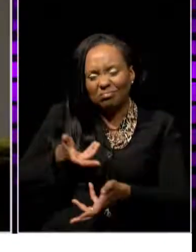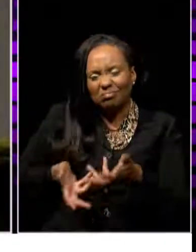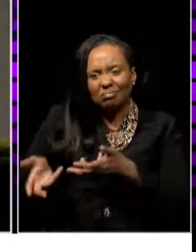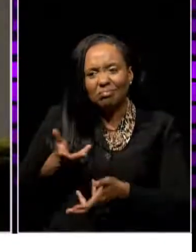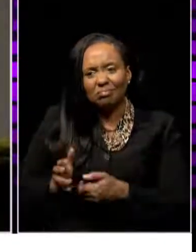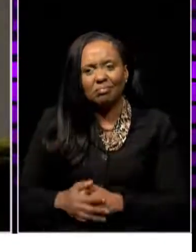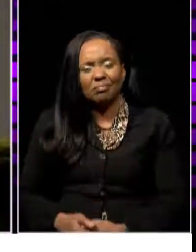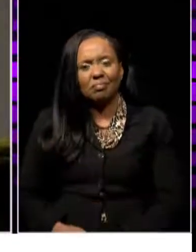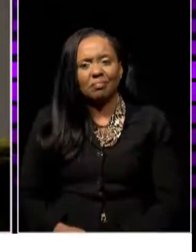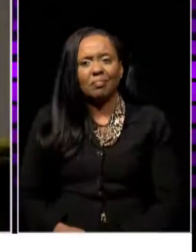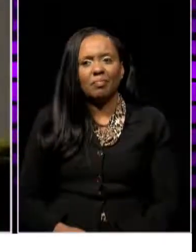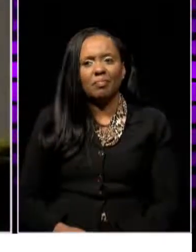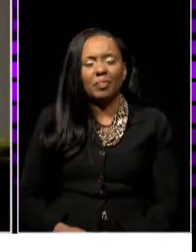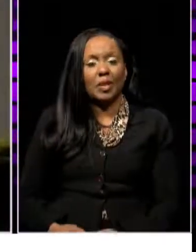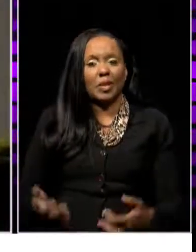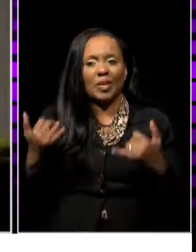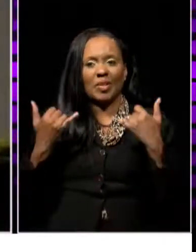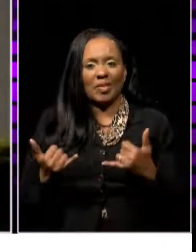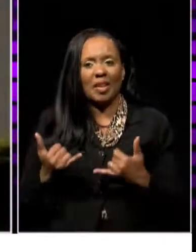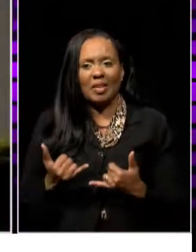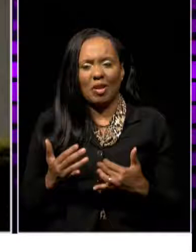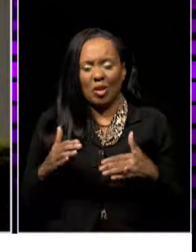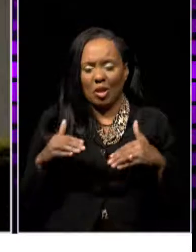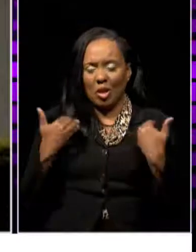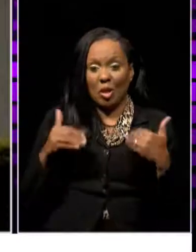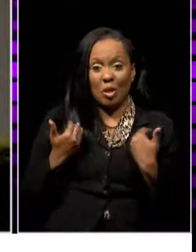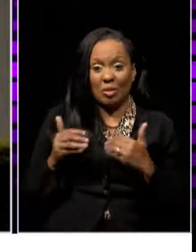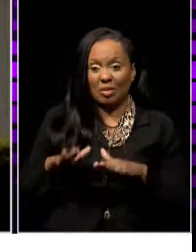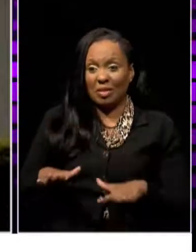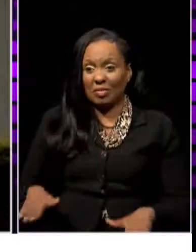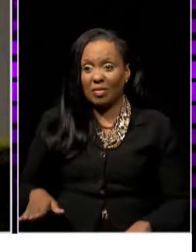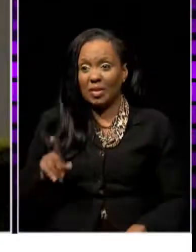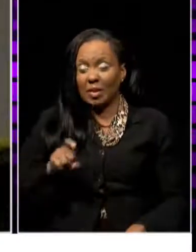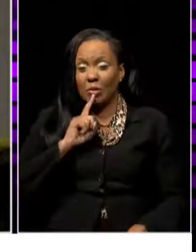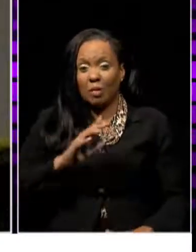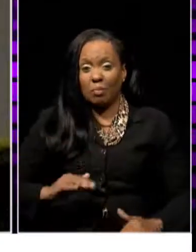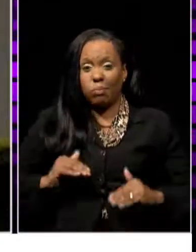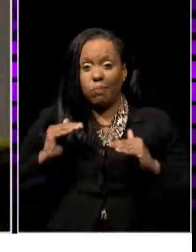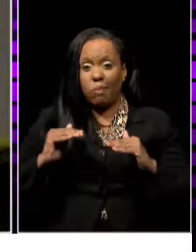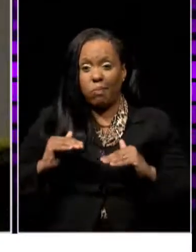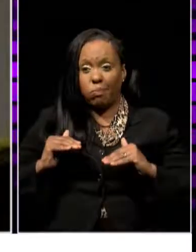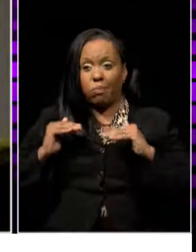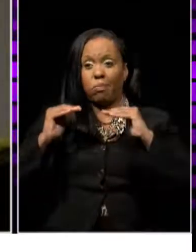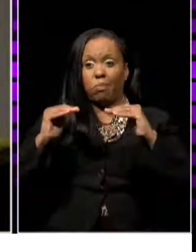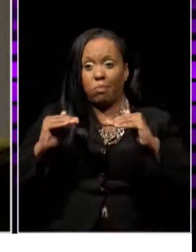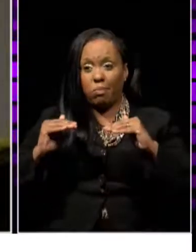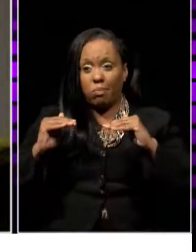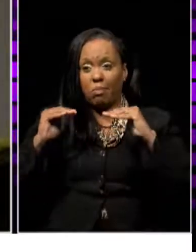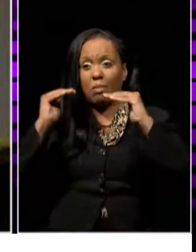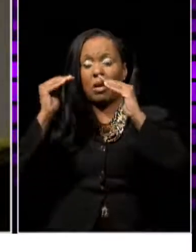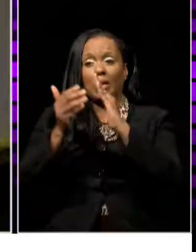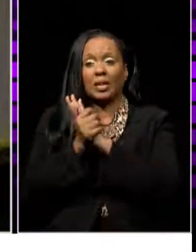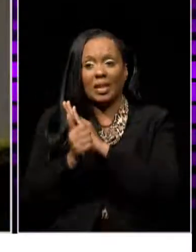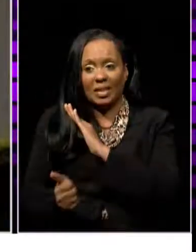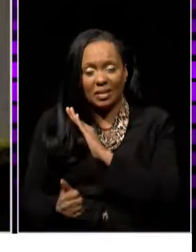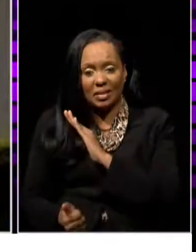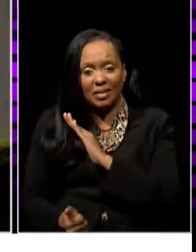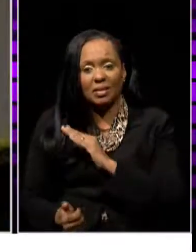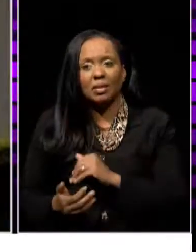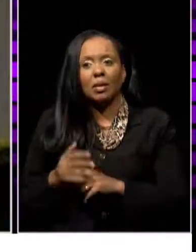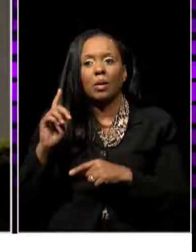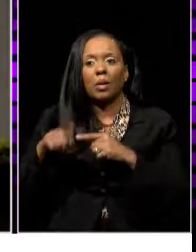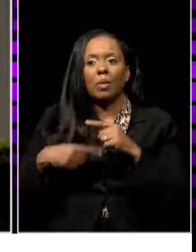foundation that builds that social engagement and interaction skills that they develop, that when they get to be a